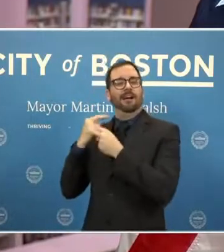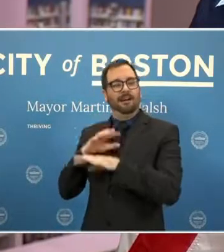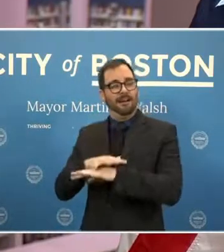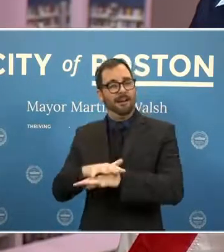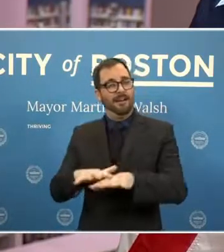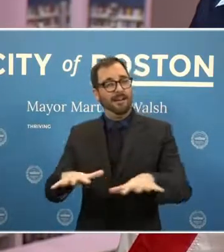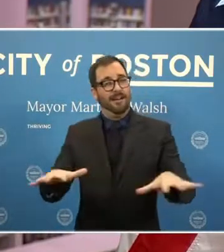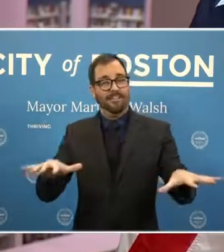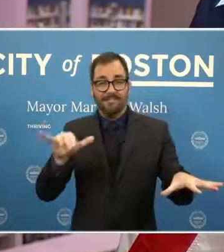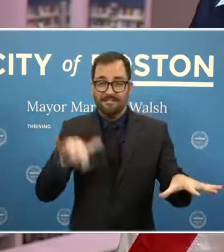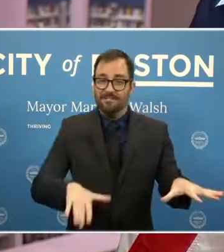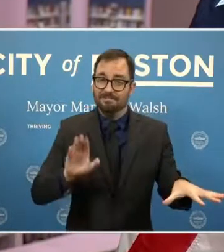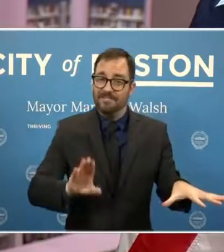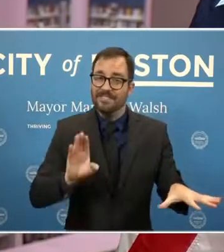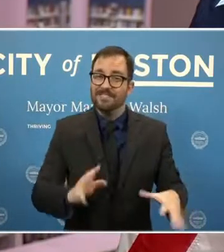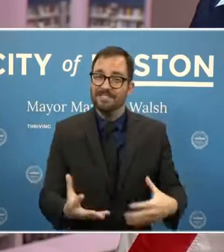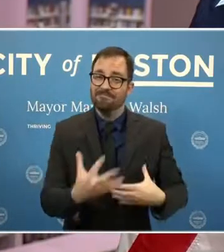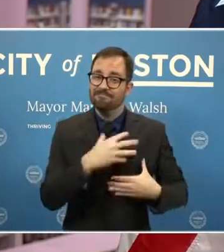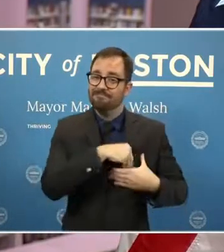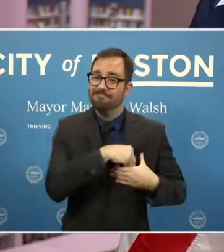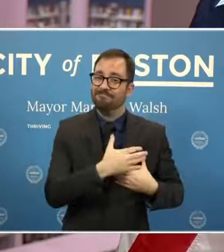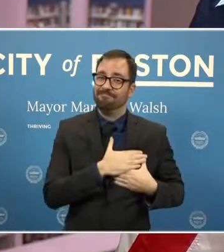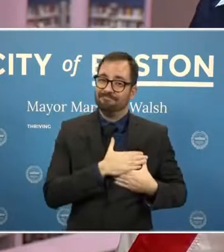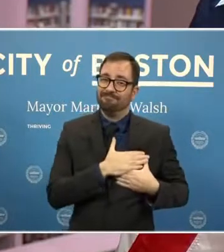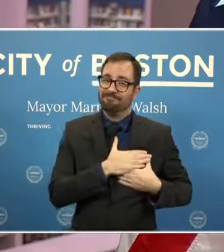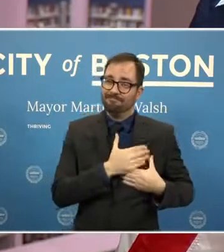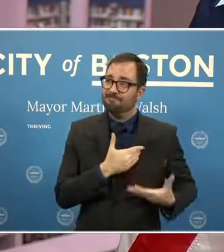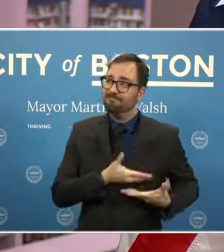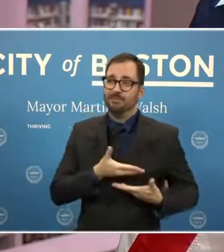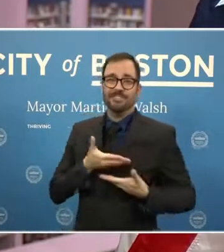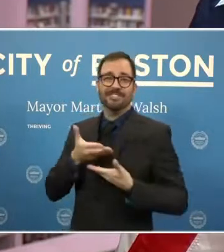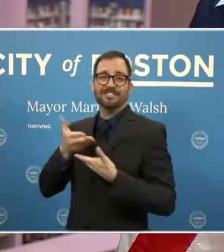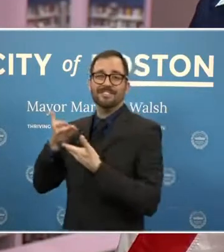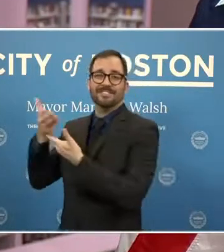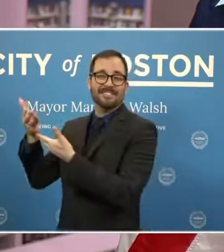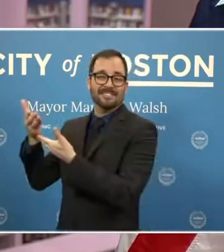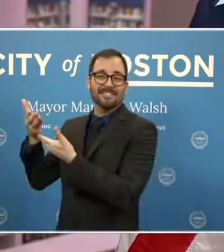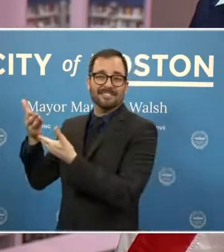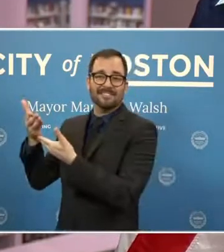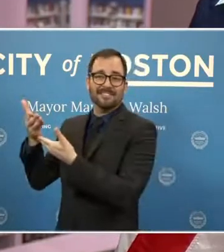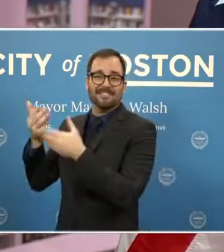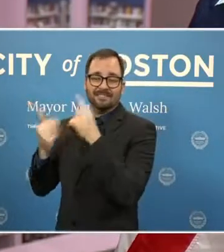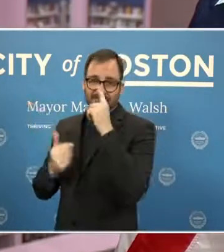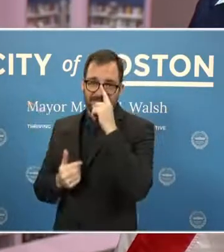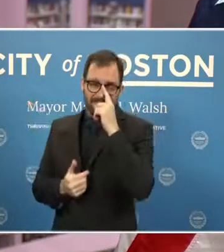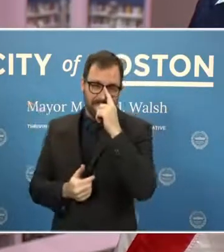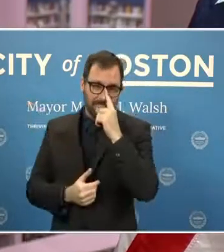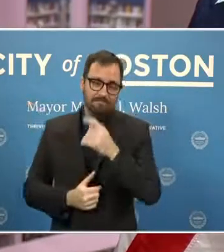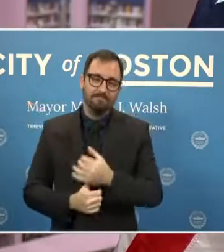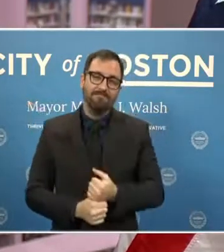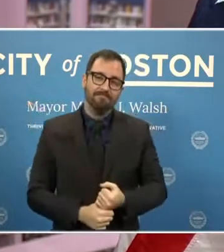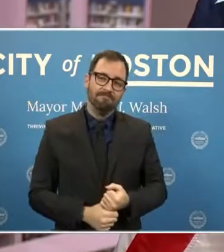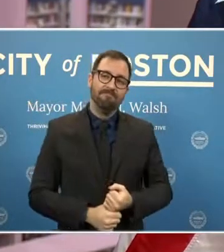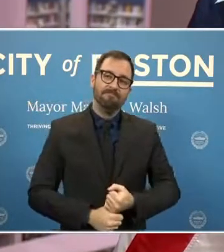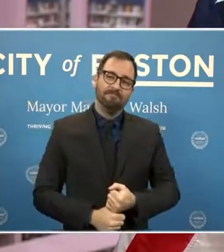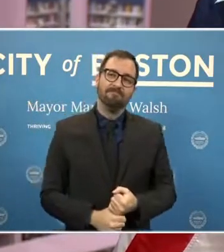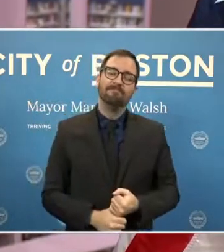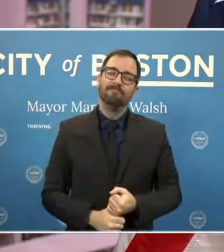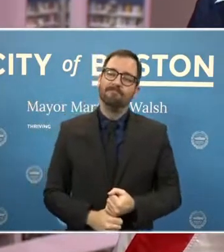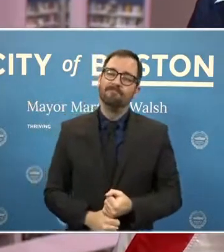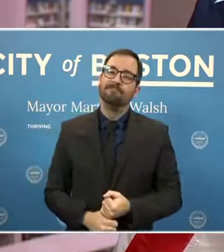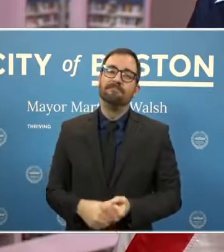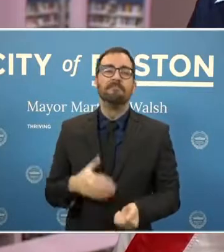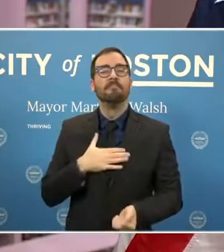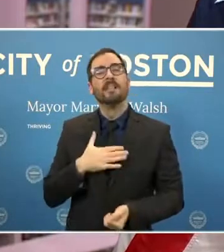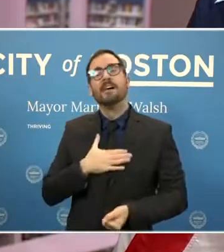Everyone who shared recovery with me or reached out for help. My union and my labor family. My mentors and colleagues at